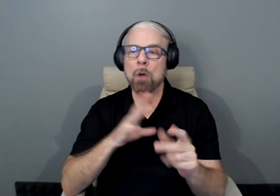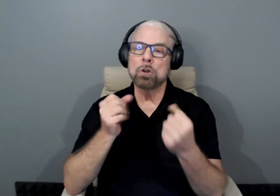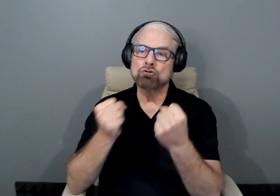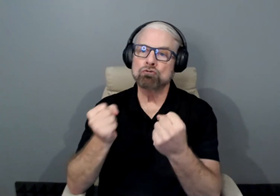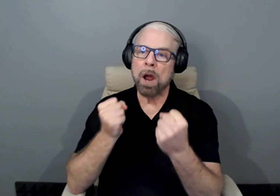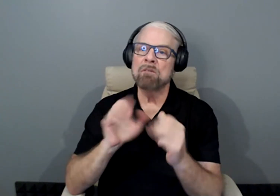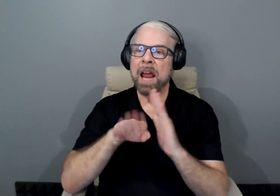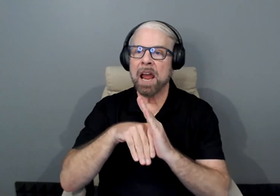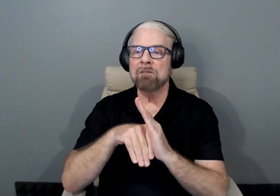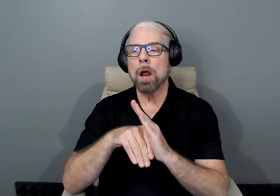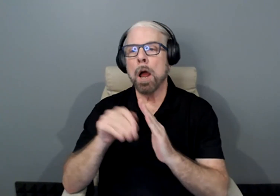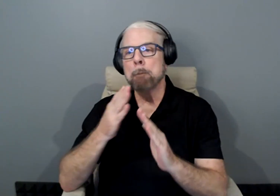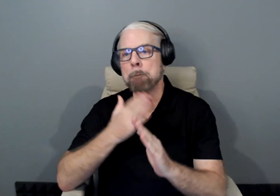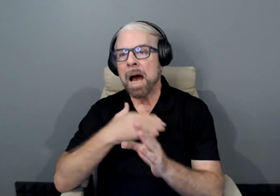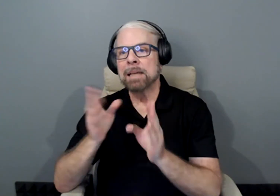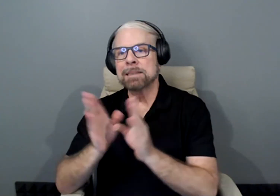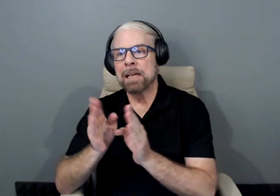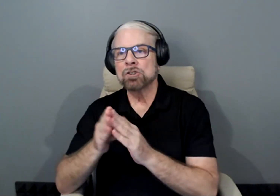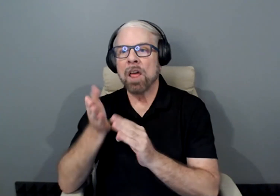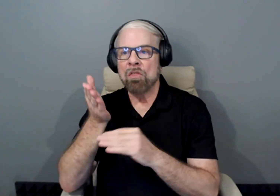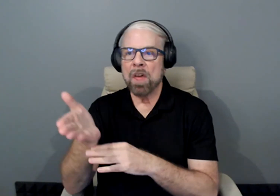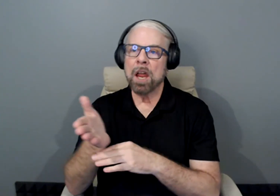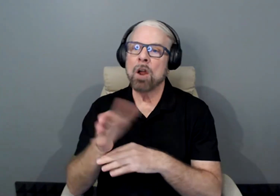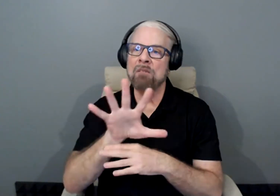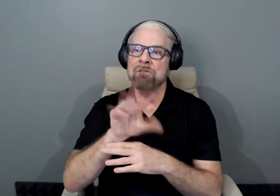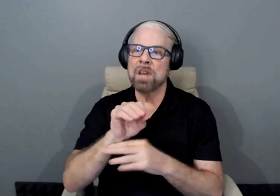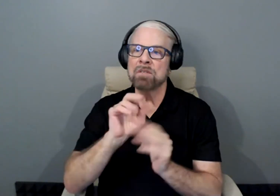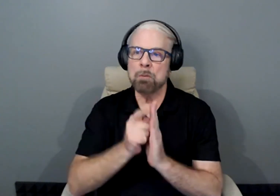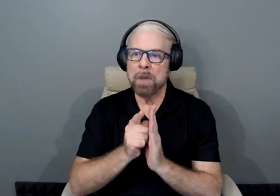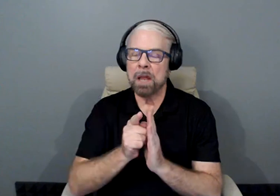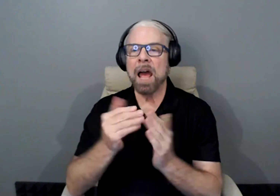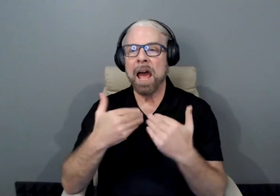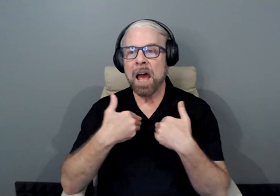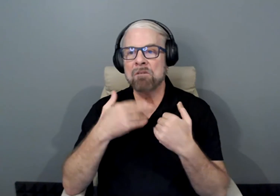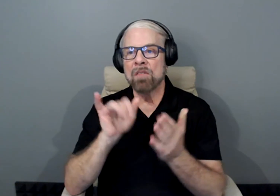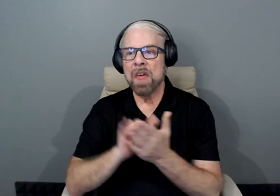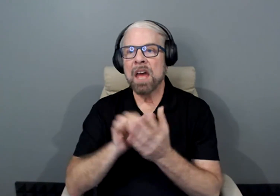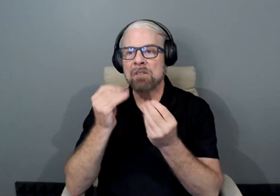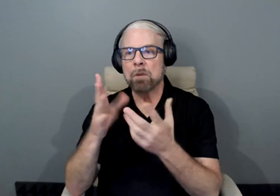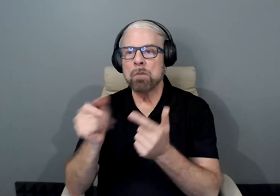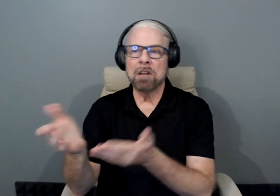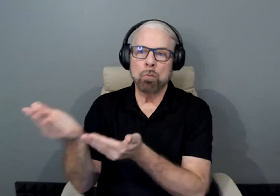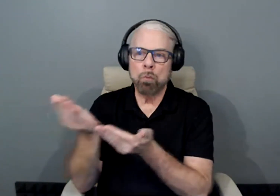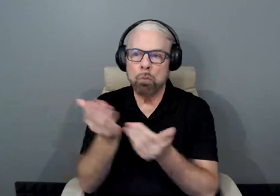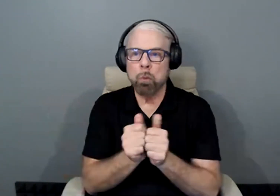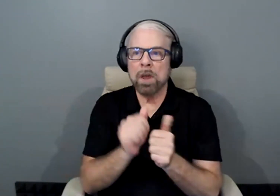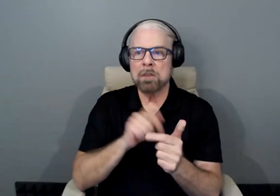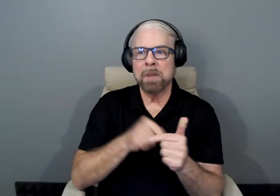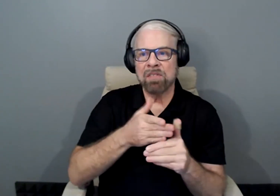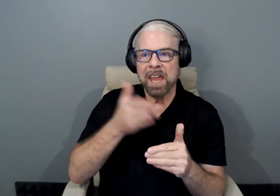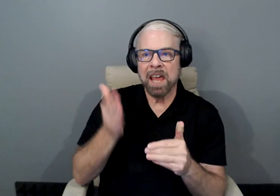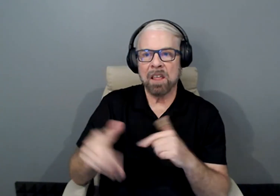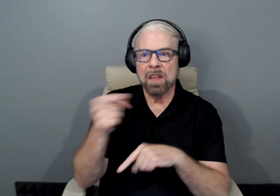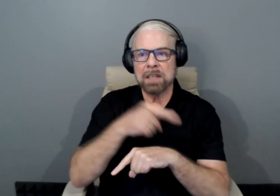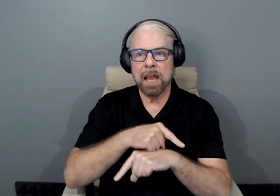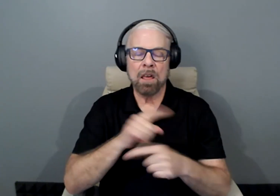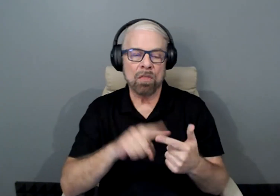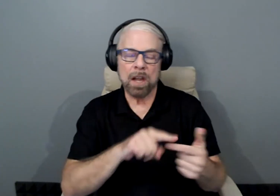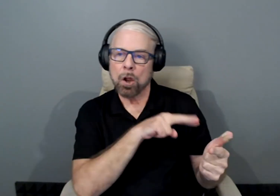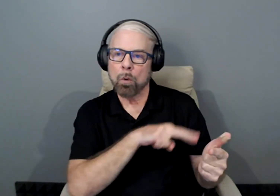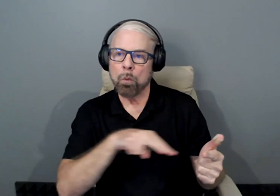my session was 50 minutes. I have that information when I'm then doing that data entry at the end of the day. So